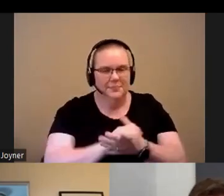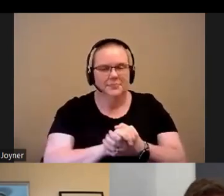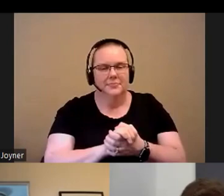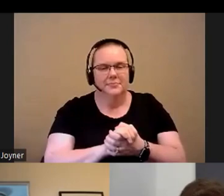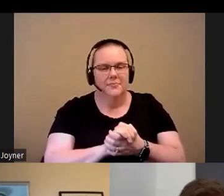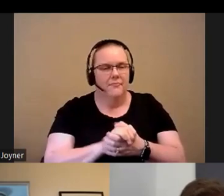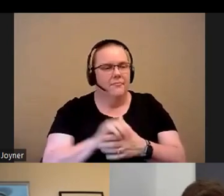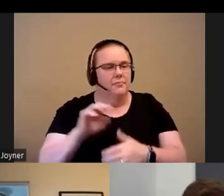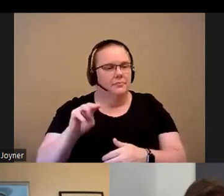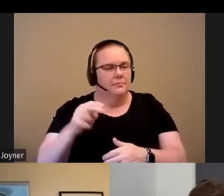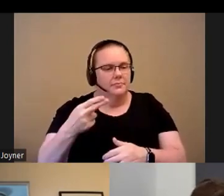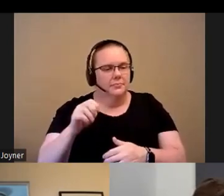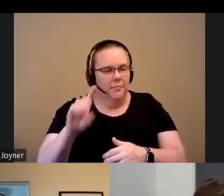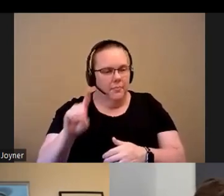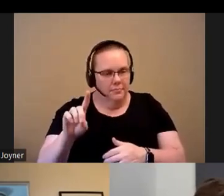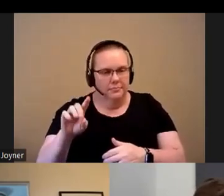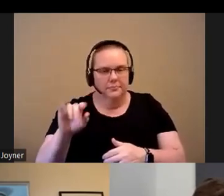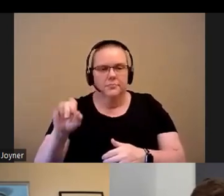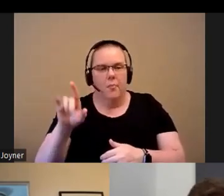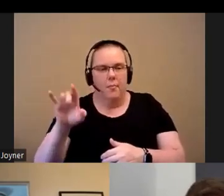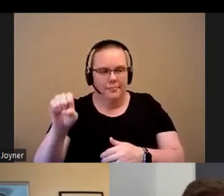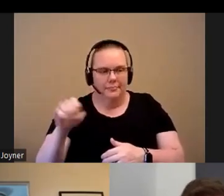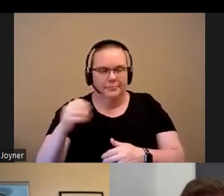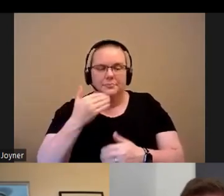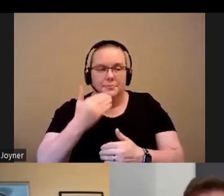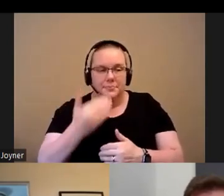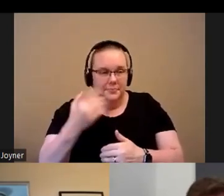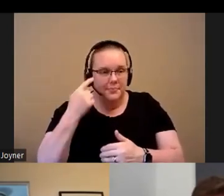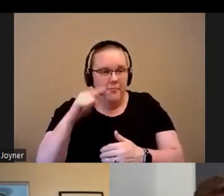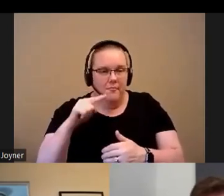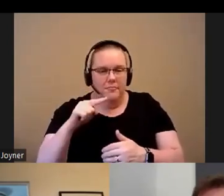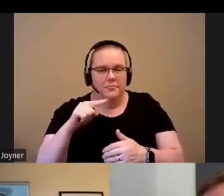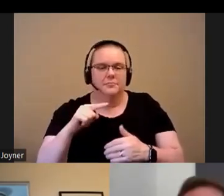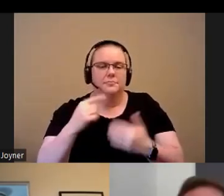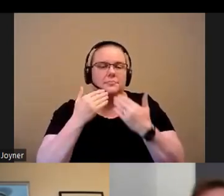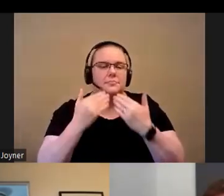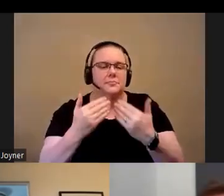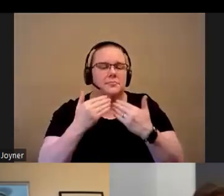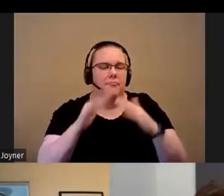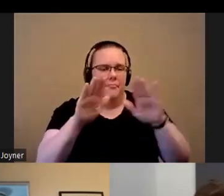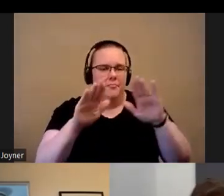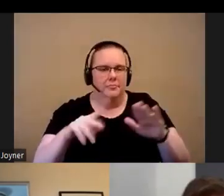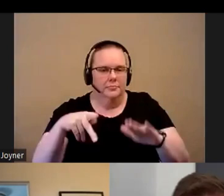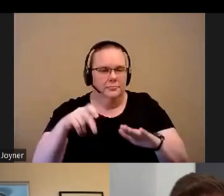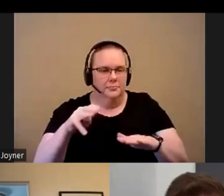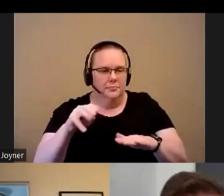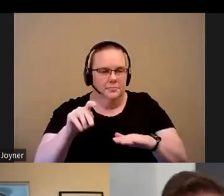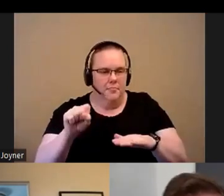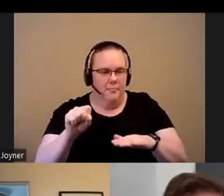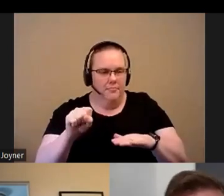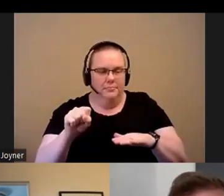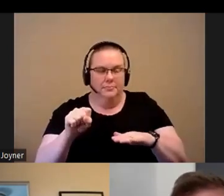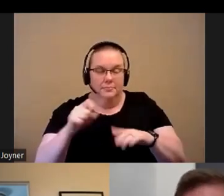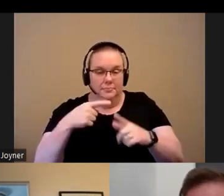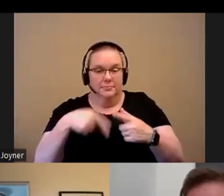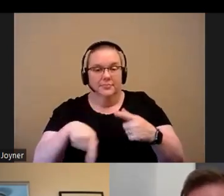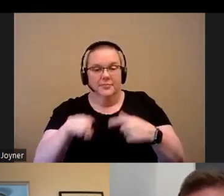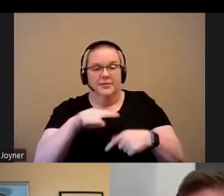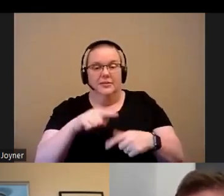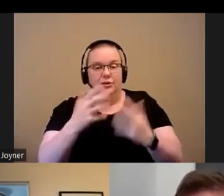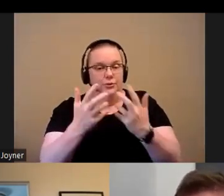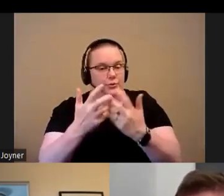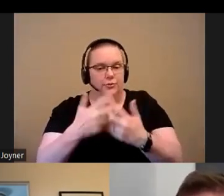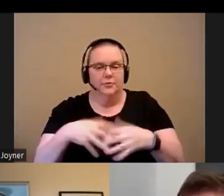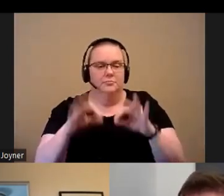Mahmood, Willie, thank you so much for being great prompts. This worked way better than I expected it was going to. So that was really good. Thank you.